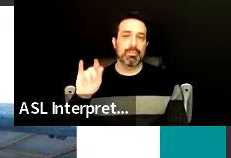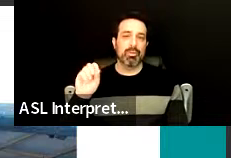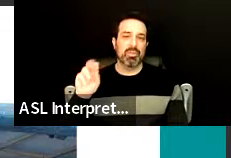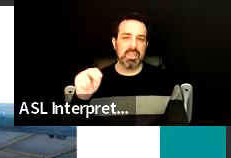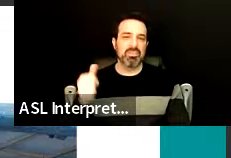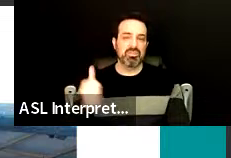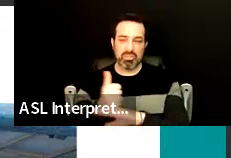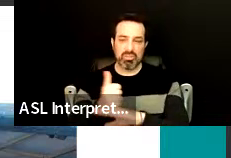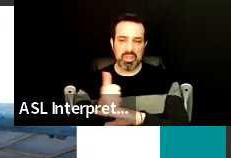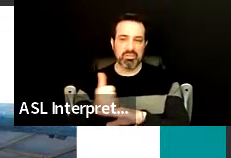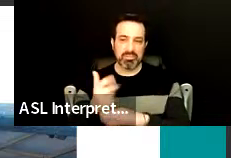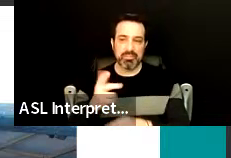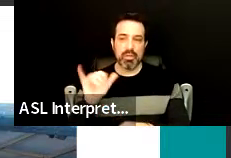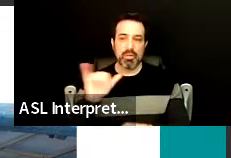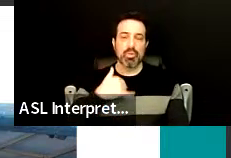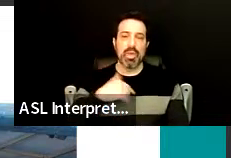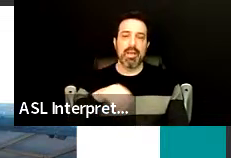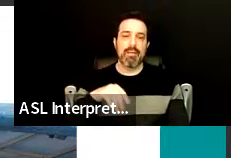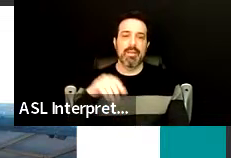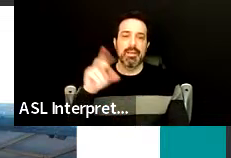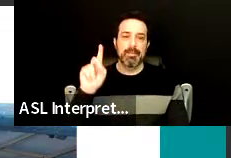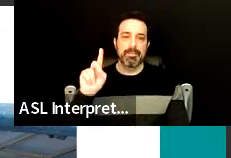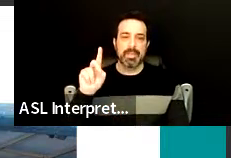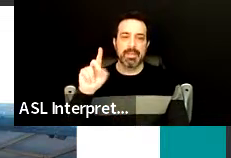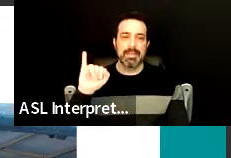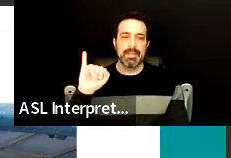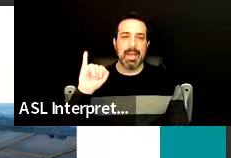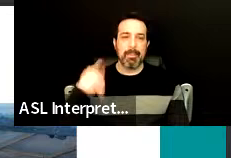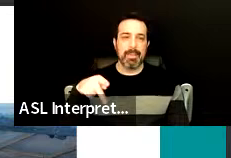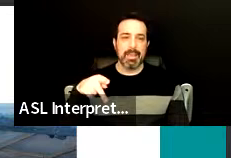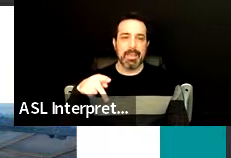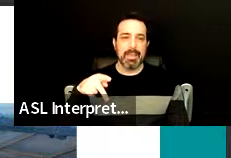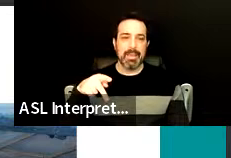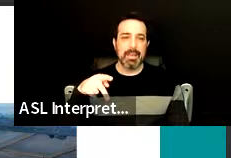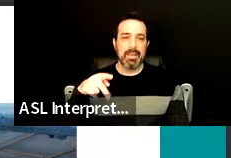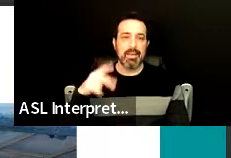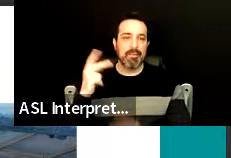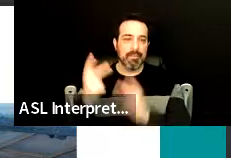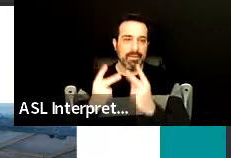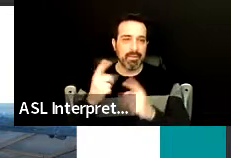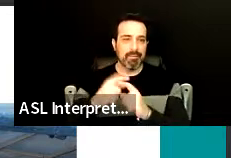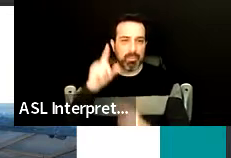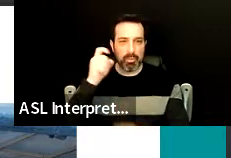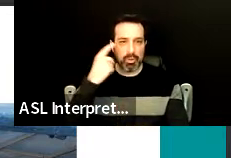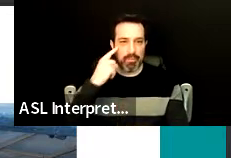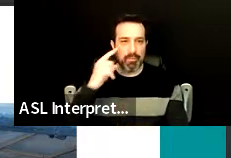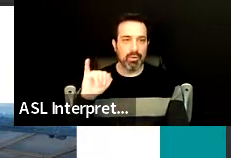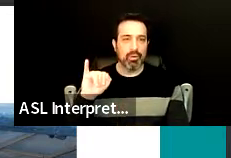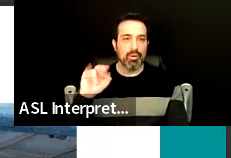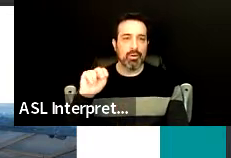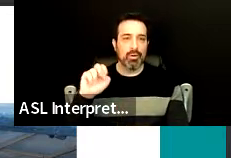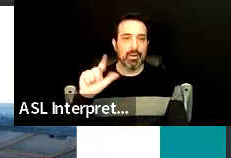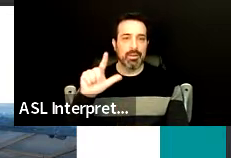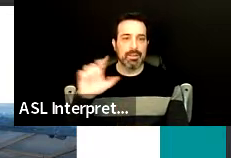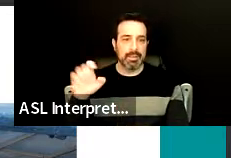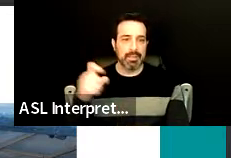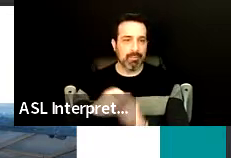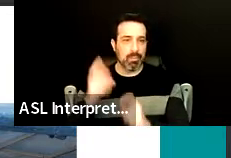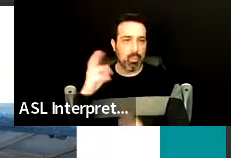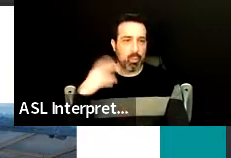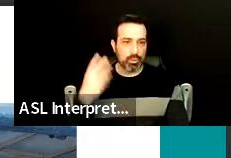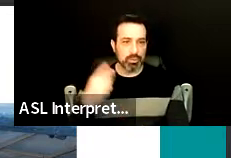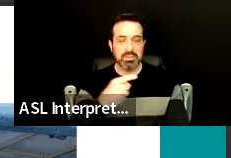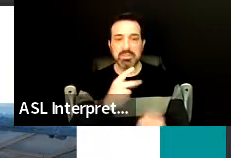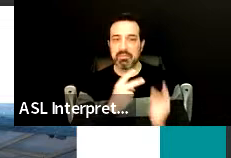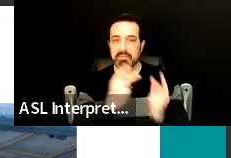a VIP visit from Governor Inslee of Washington. So he